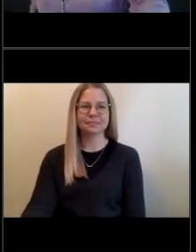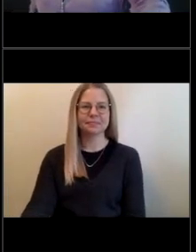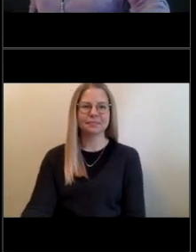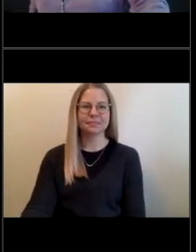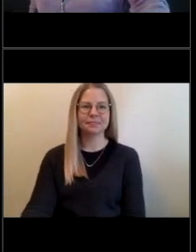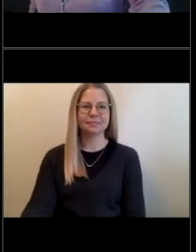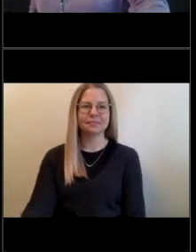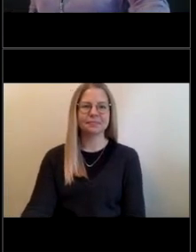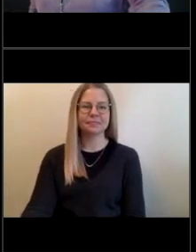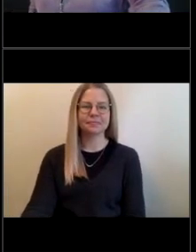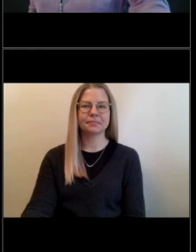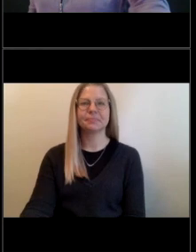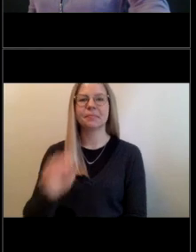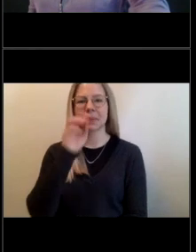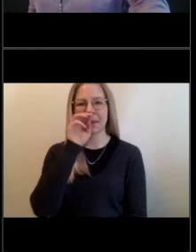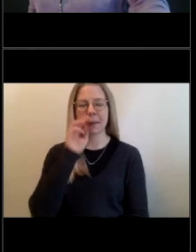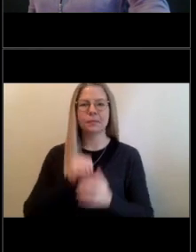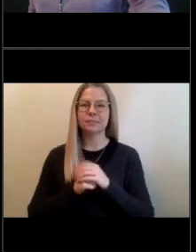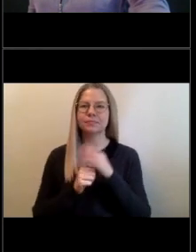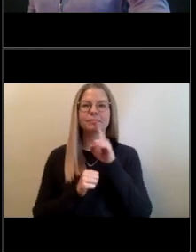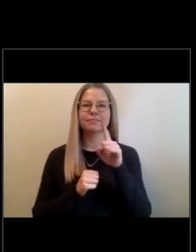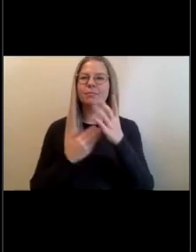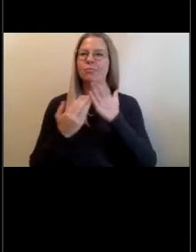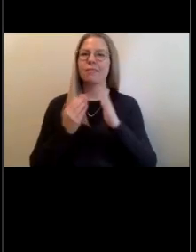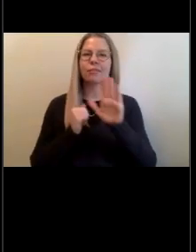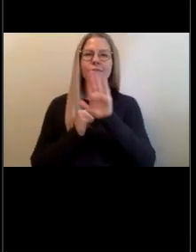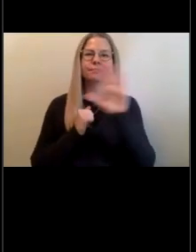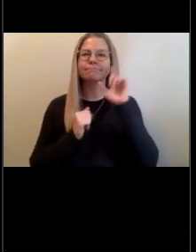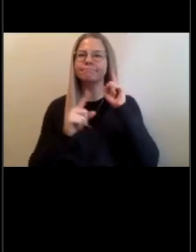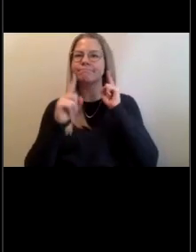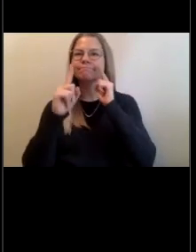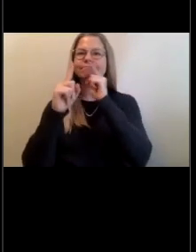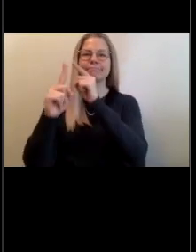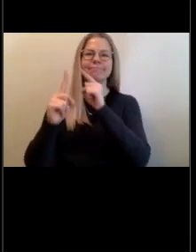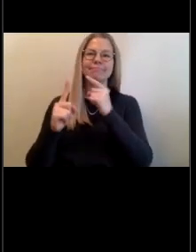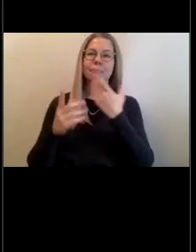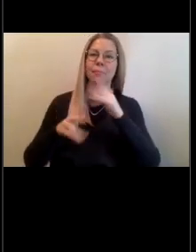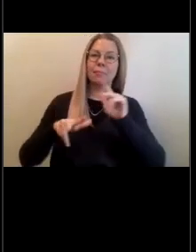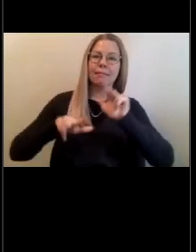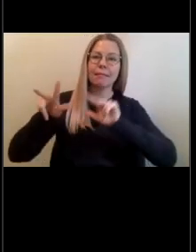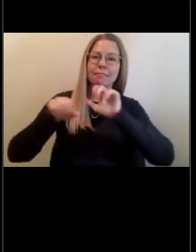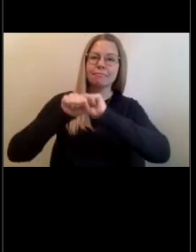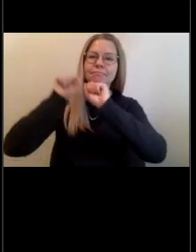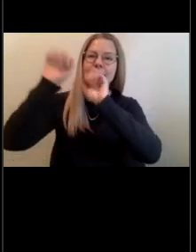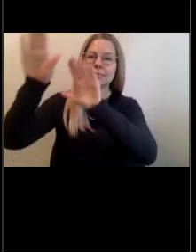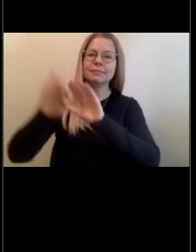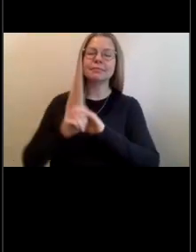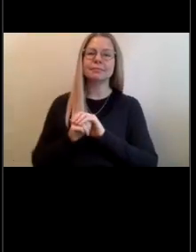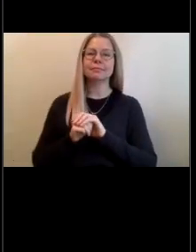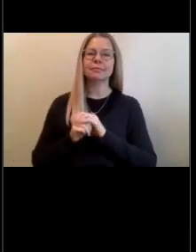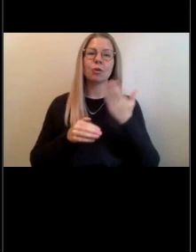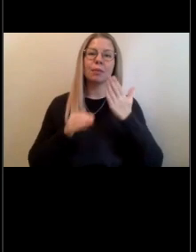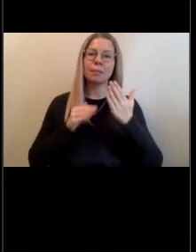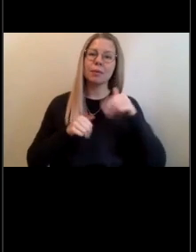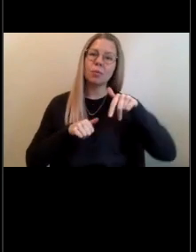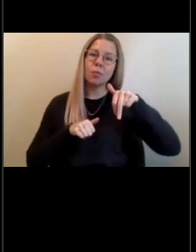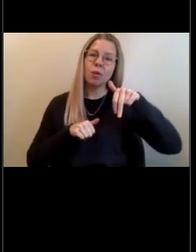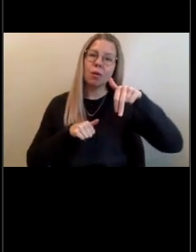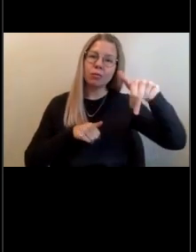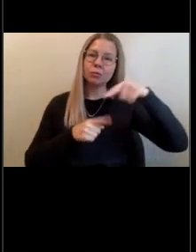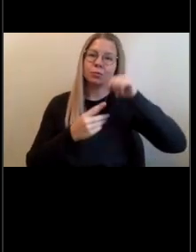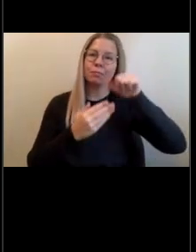or actually getting down the street to the mailbox because your arthritis is bothering you so